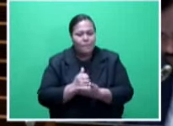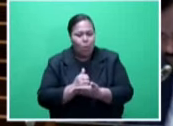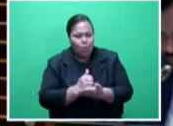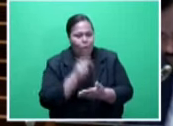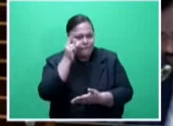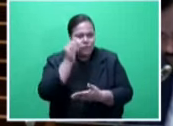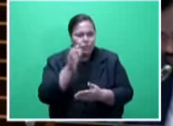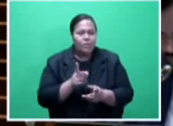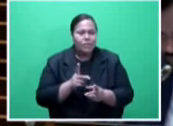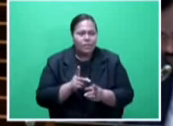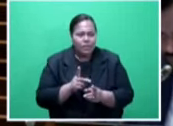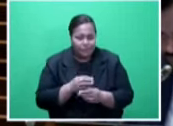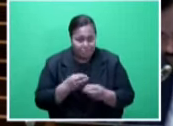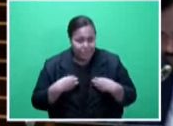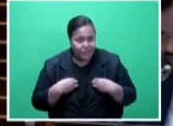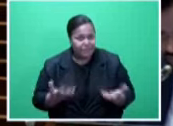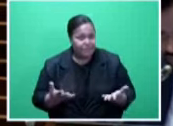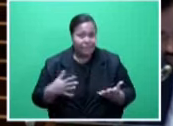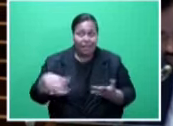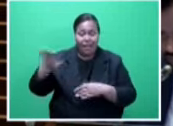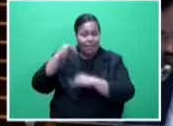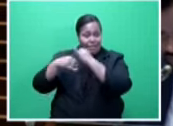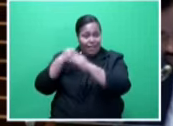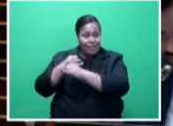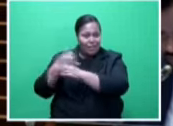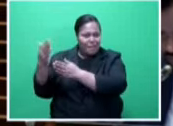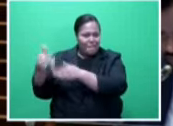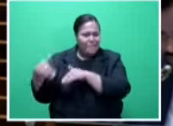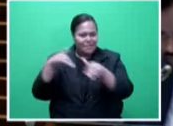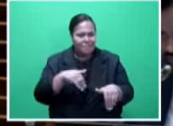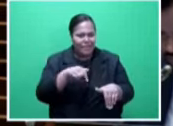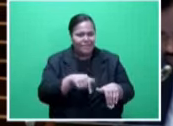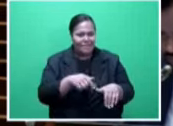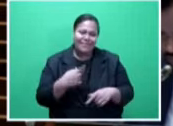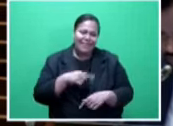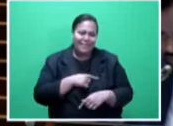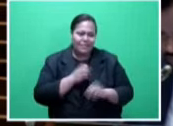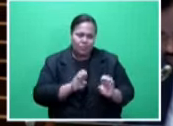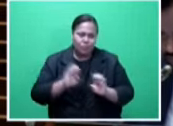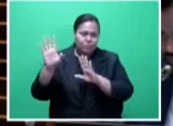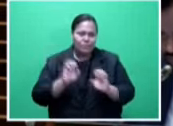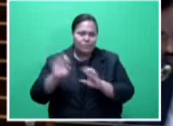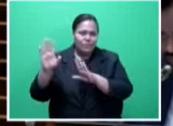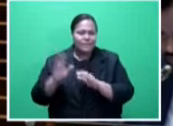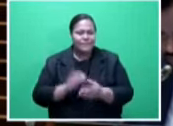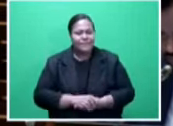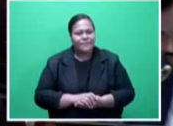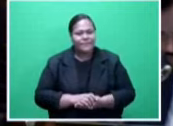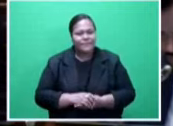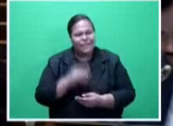missions overseas are actively participating aggressively in promoting the exports of our Fijian-made products. Thank you, Honourable